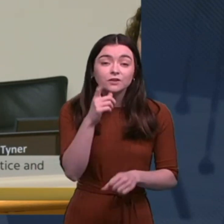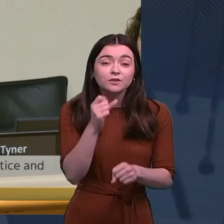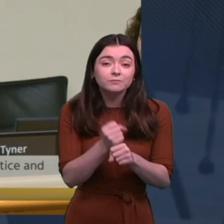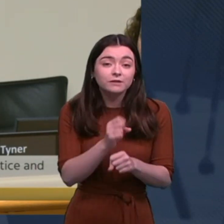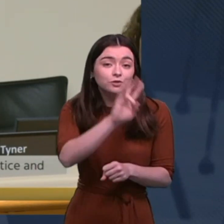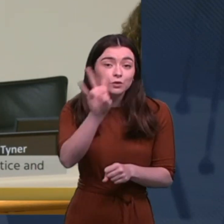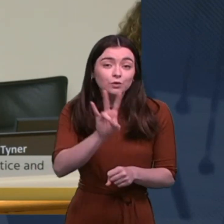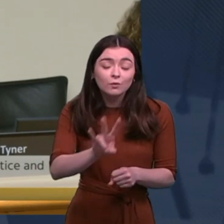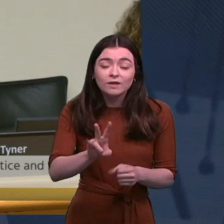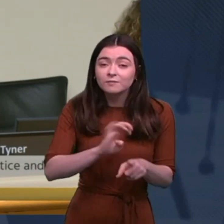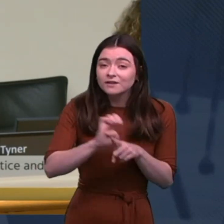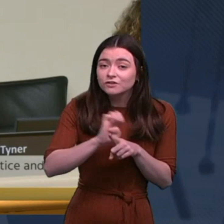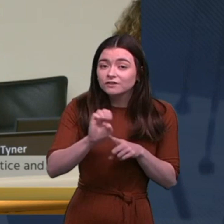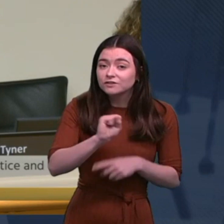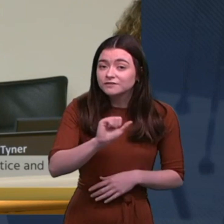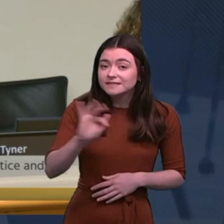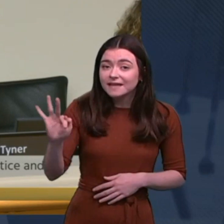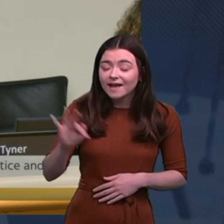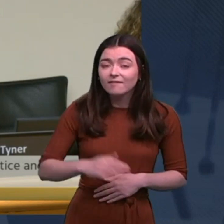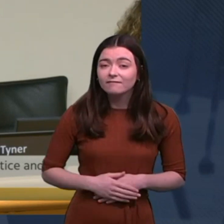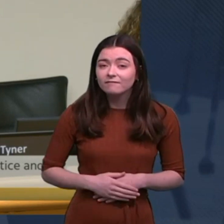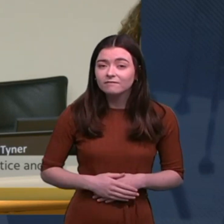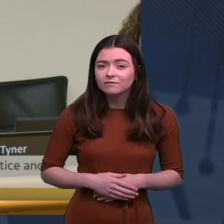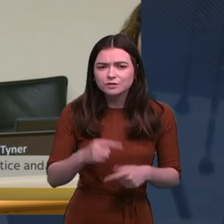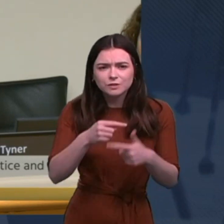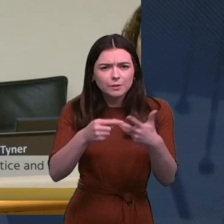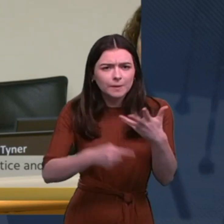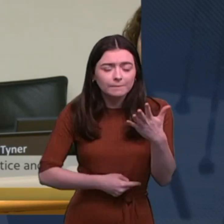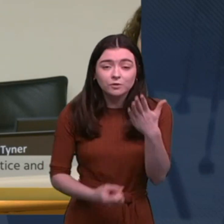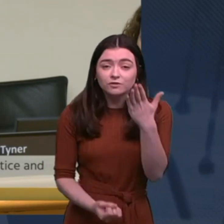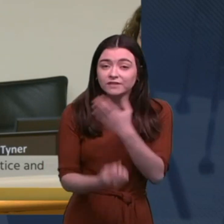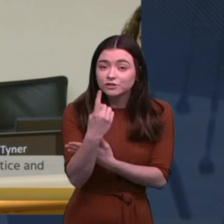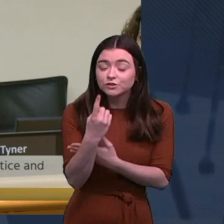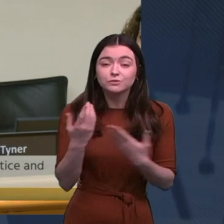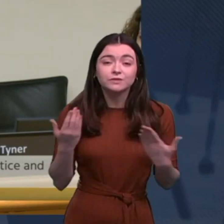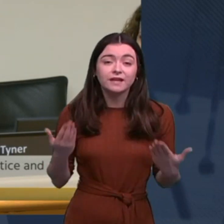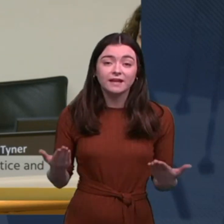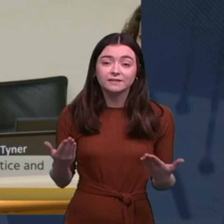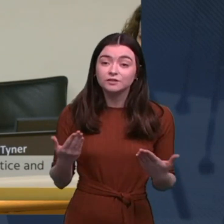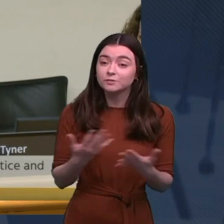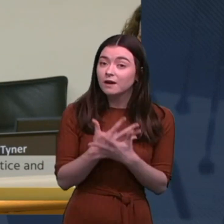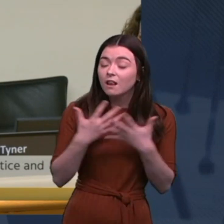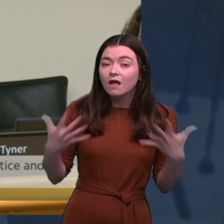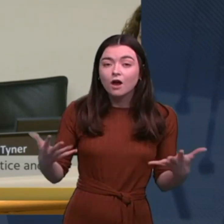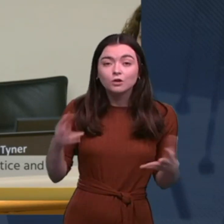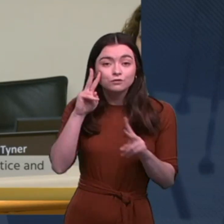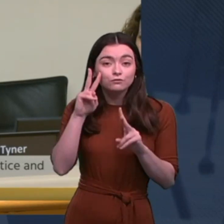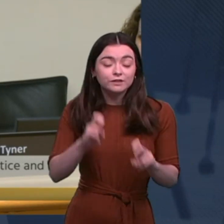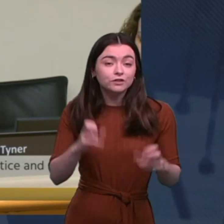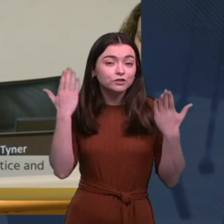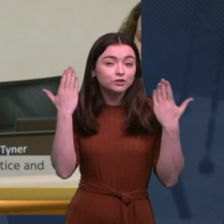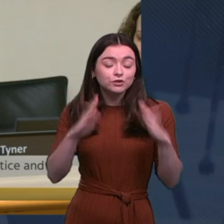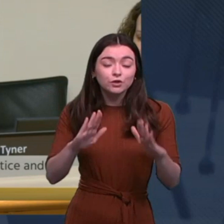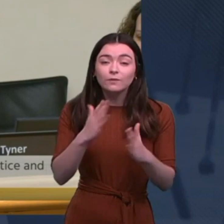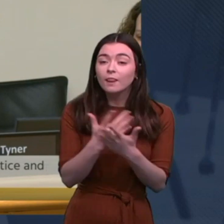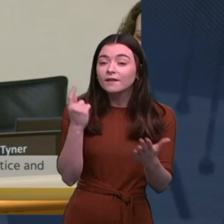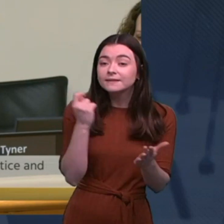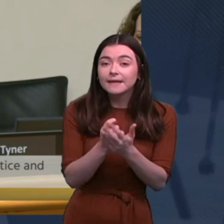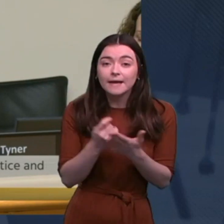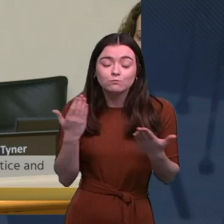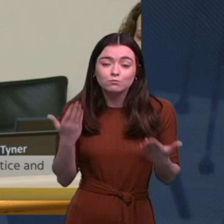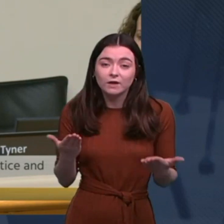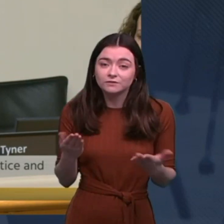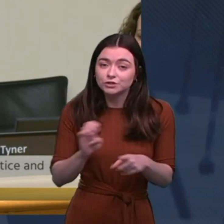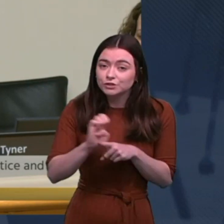question around understaffing, there's a number of issues, and there's been significant research to show that very often when resources